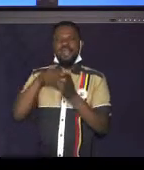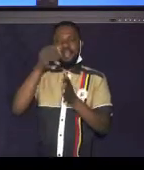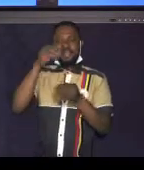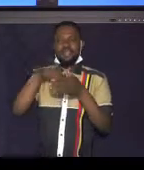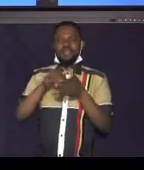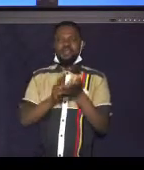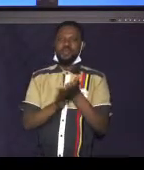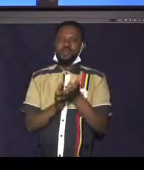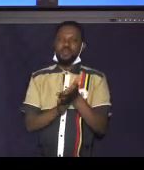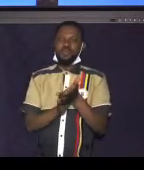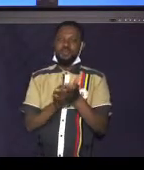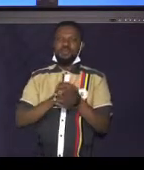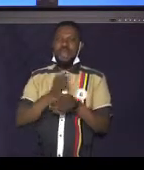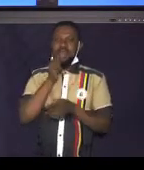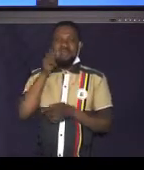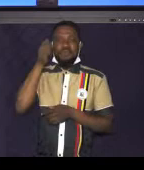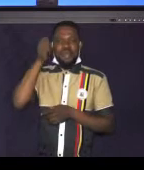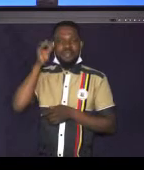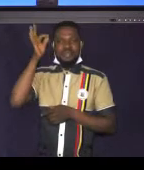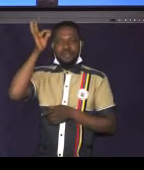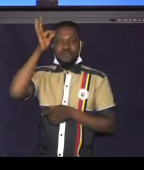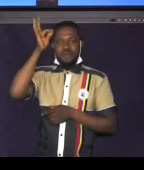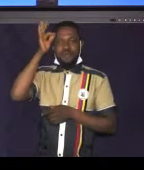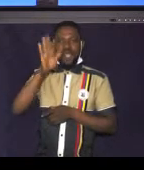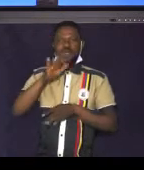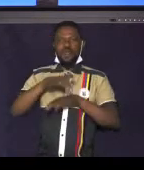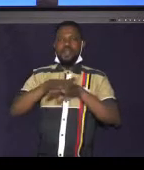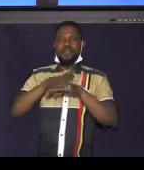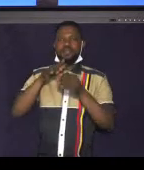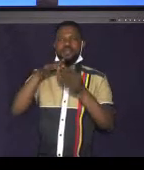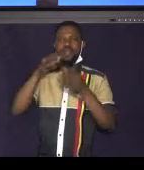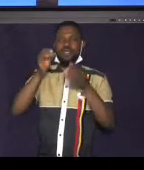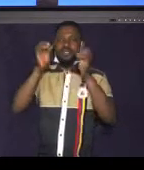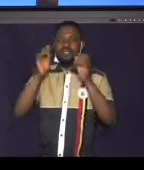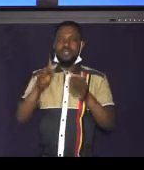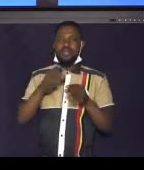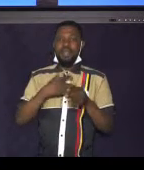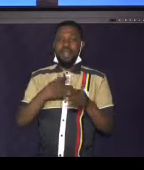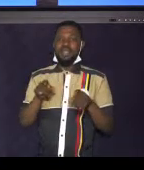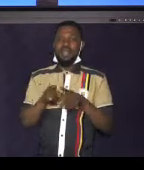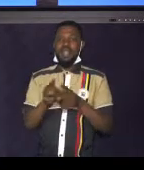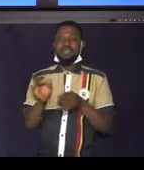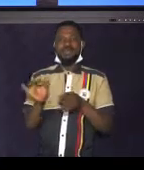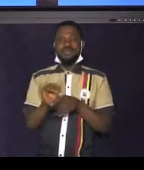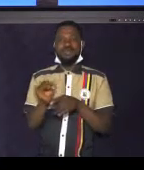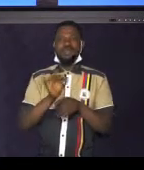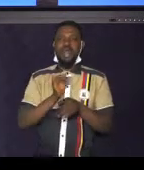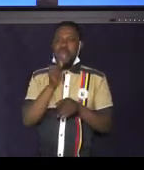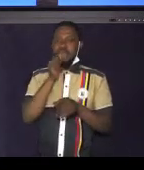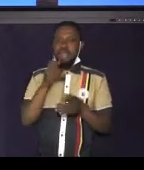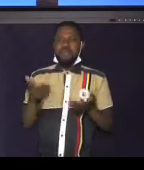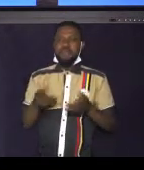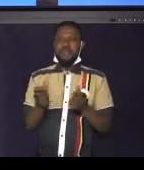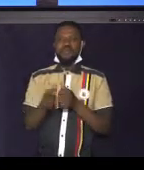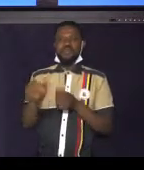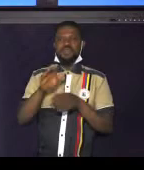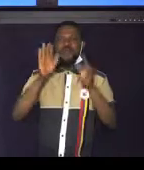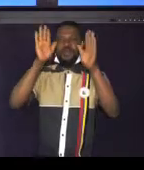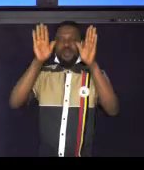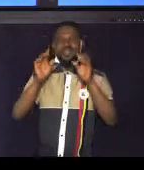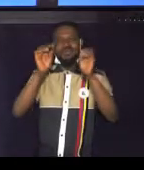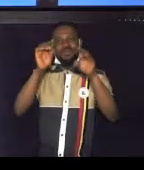school. I am Auntie Fumi, your English Studies teacher, and as usual, I am here with your